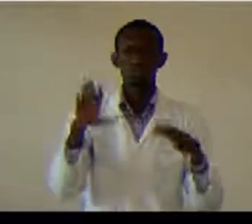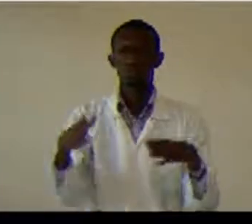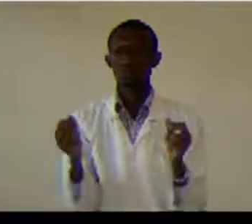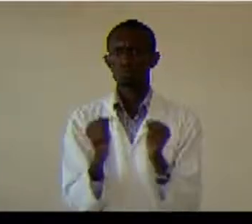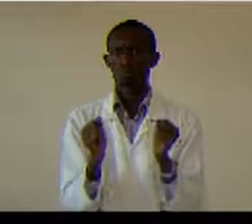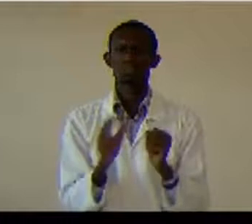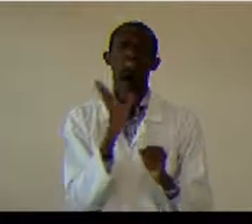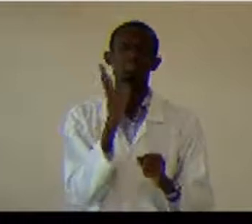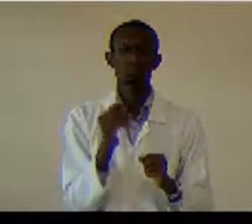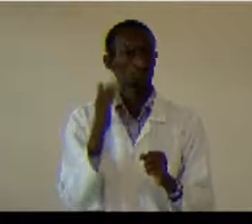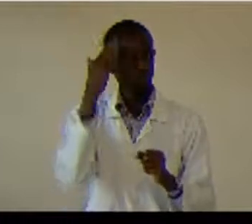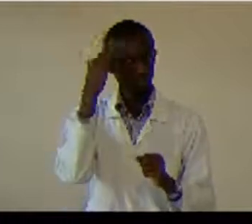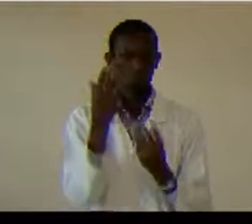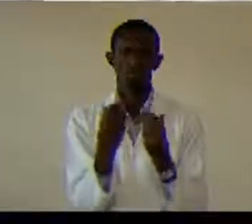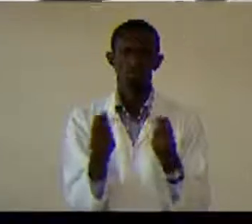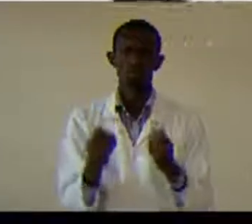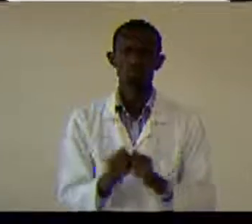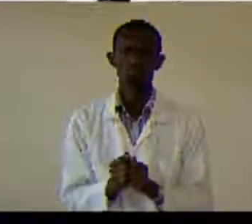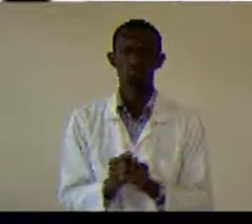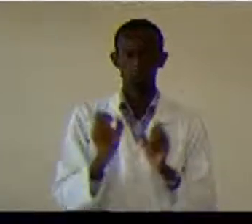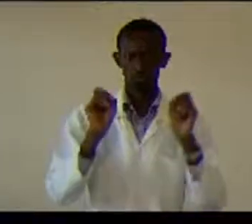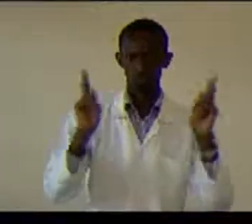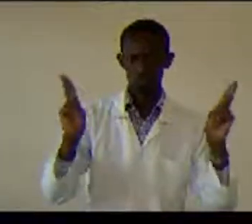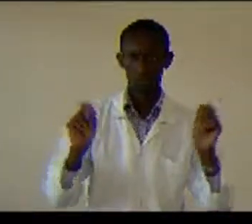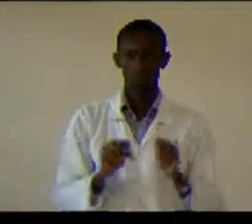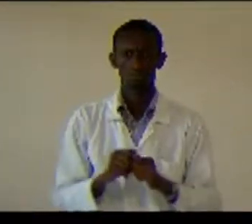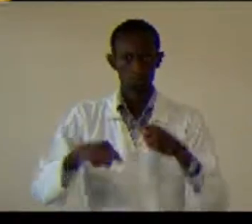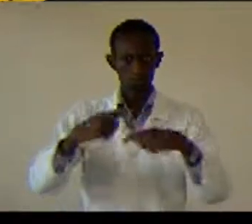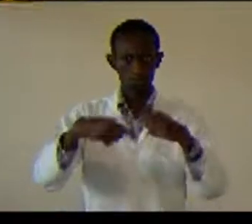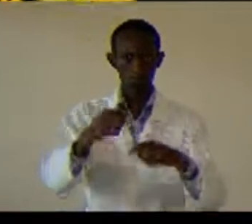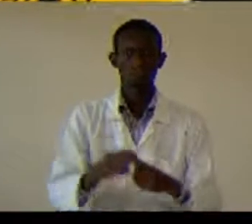that. You already have it. Okay, let's move ahead.